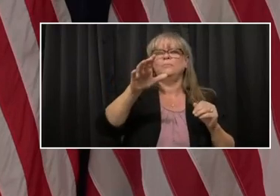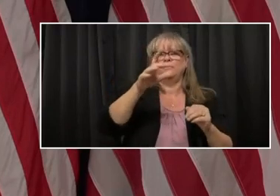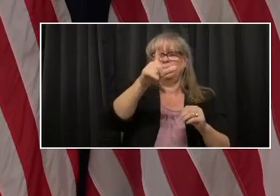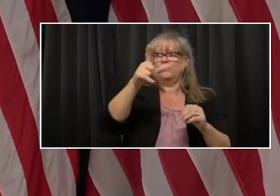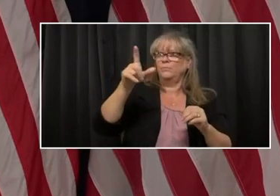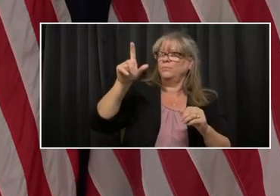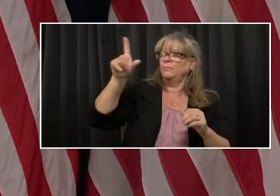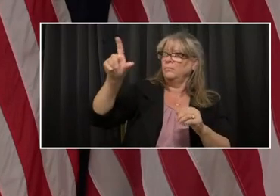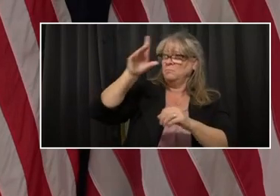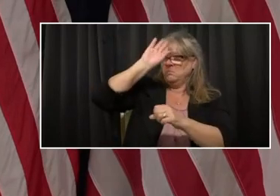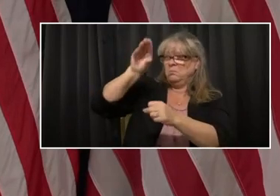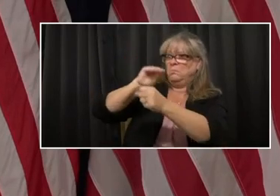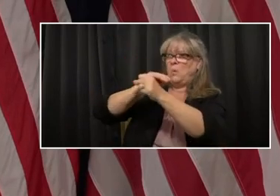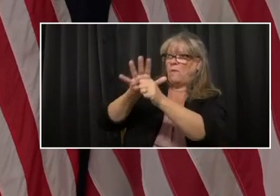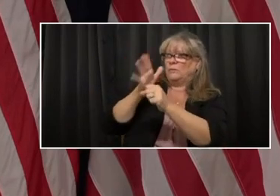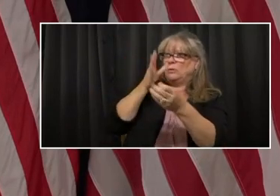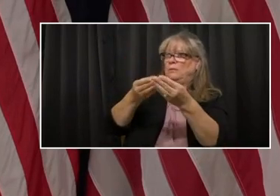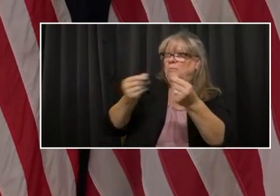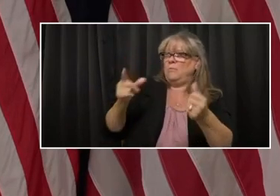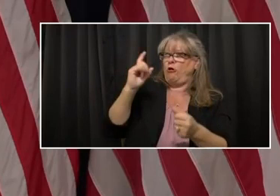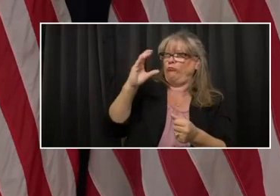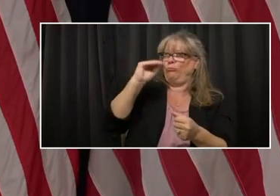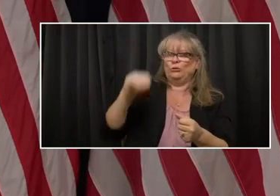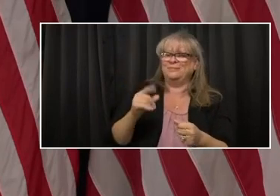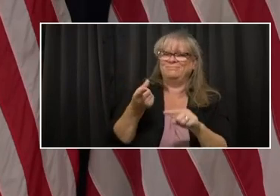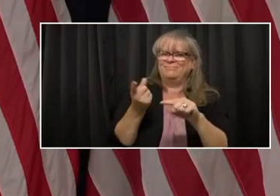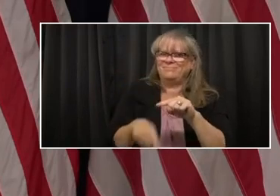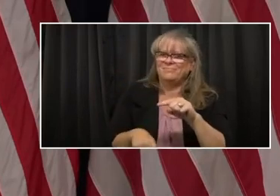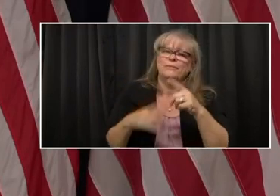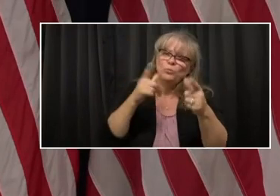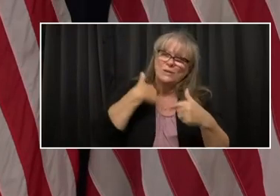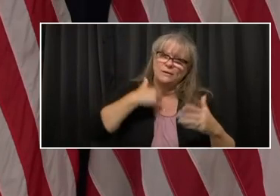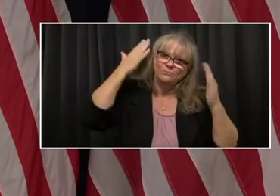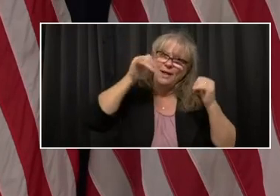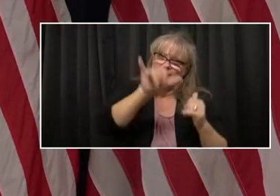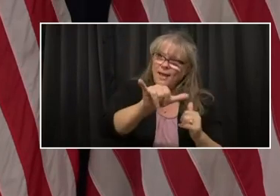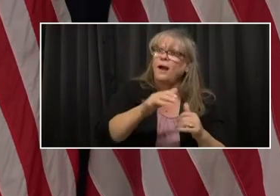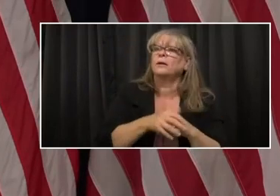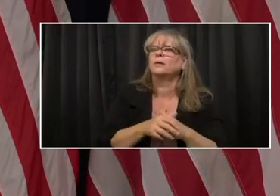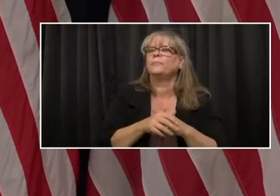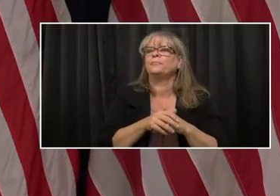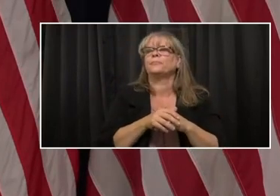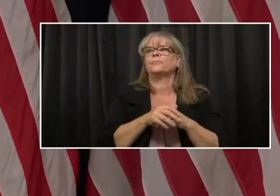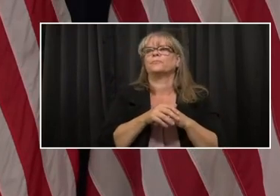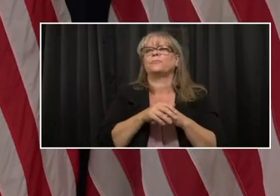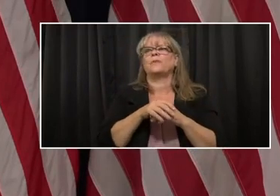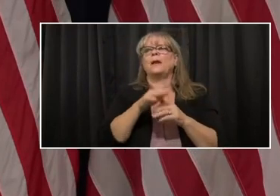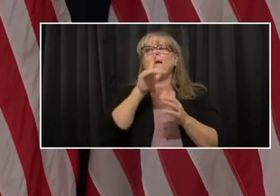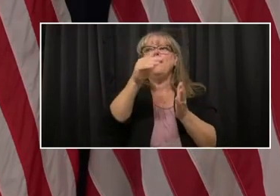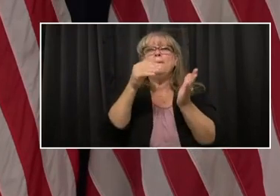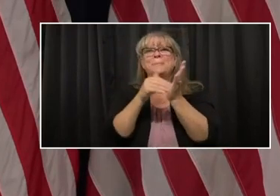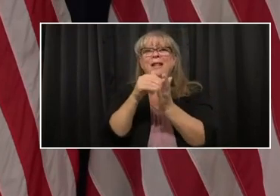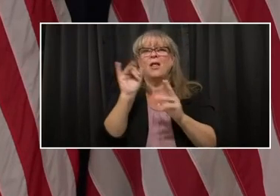millions of Americans who have COVID-19, and it is prevalent in our communities